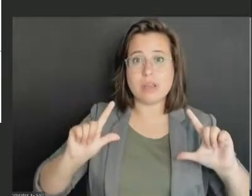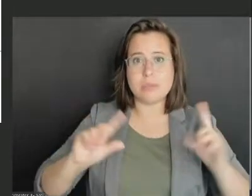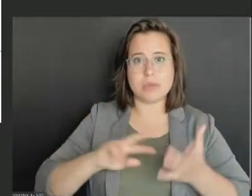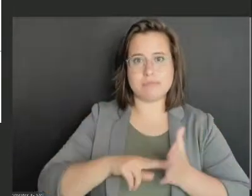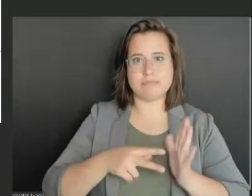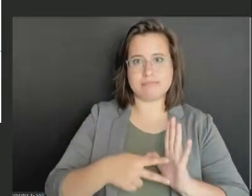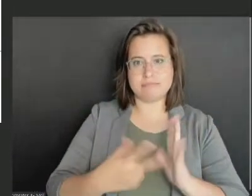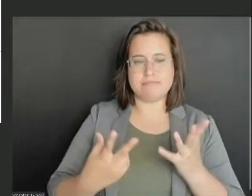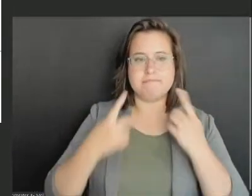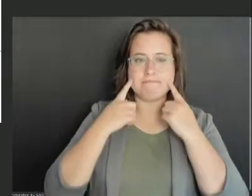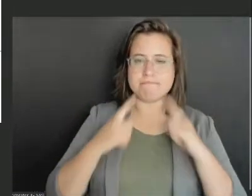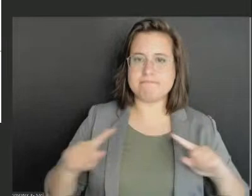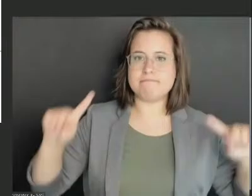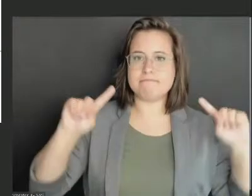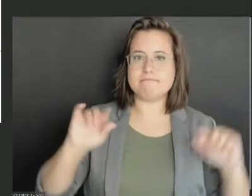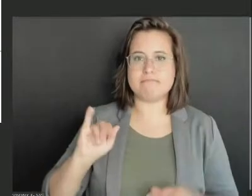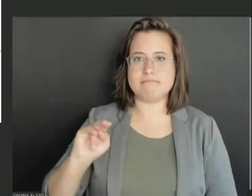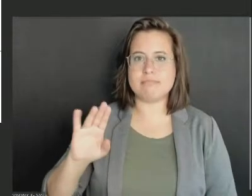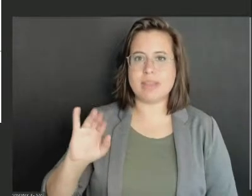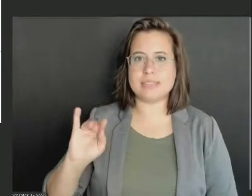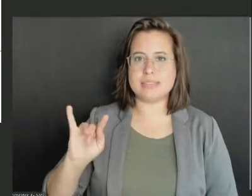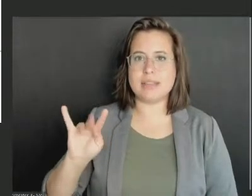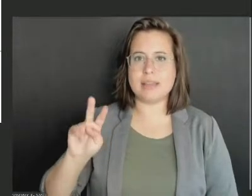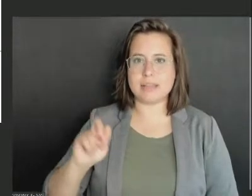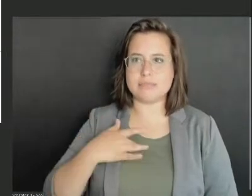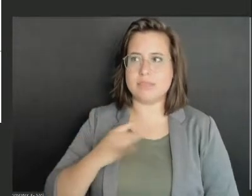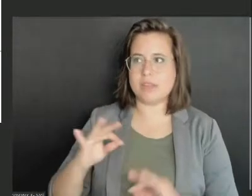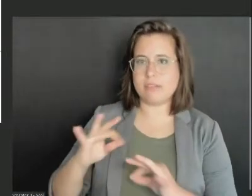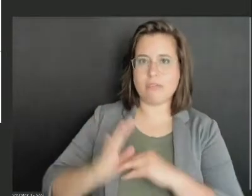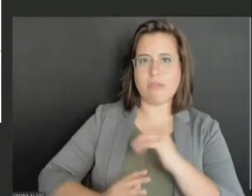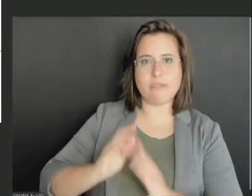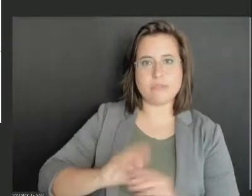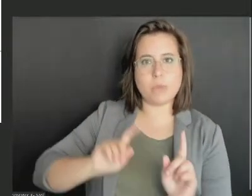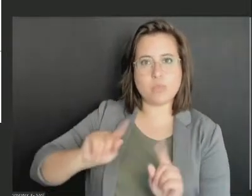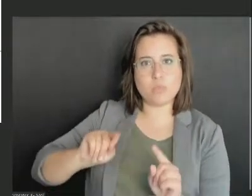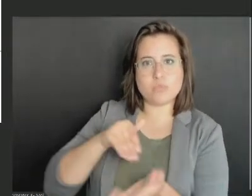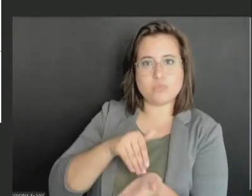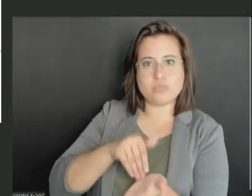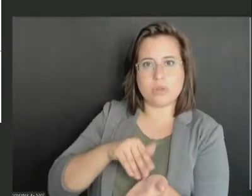help start down the long path of reducing these disparities.